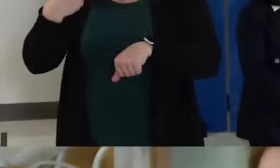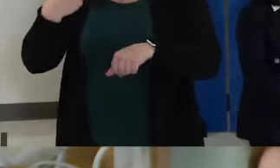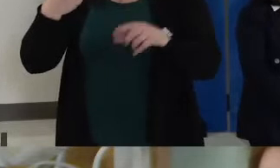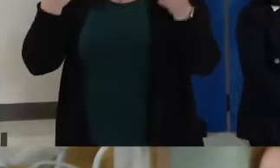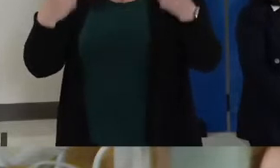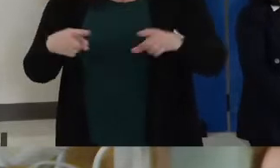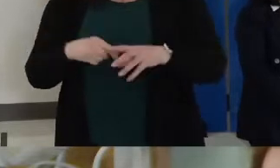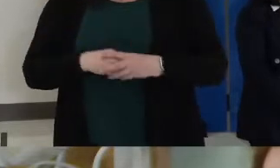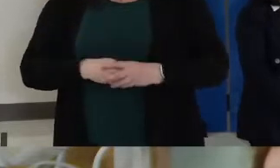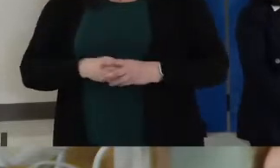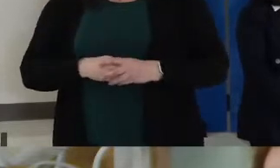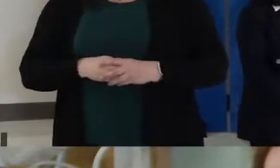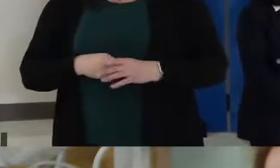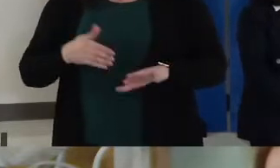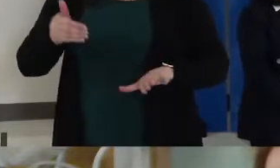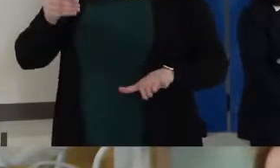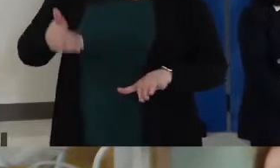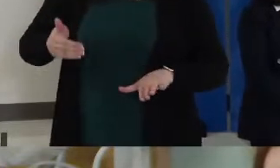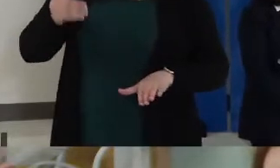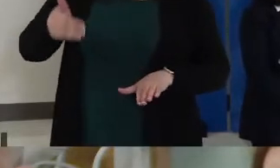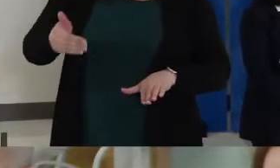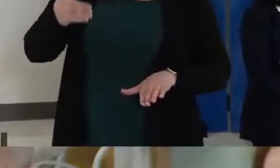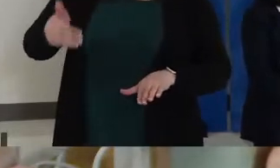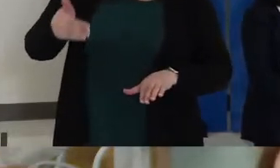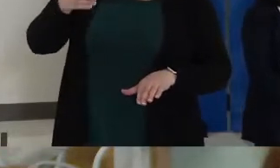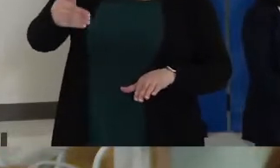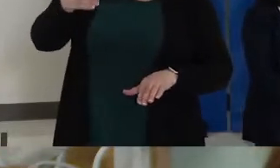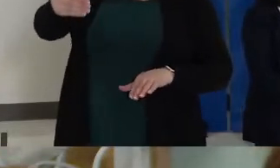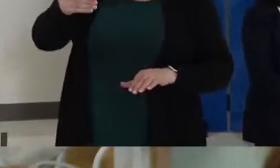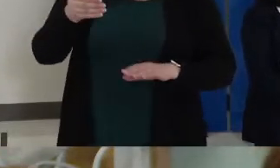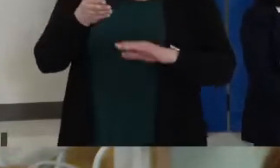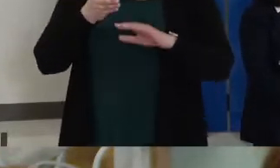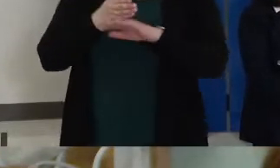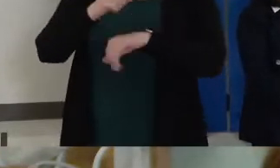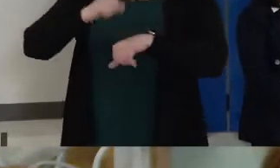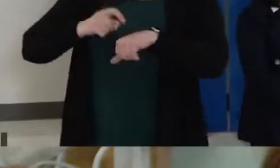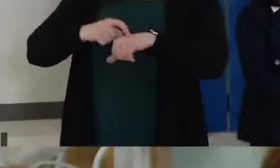occurred. This was a series of acts that occurred over a course of